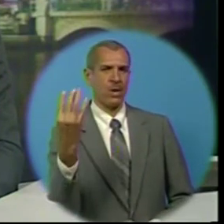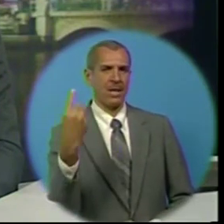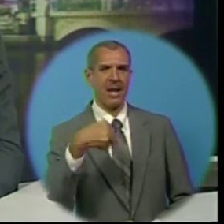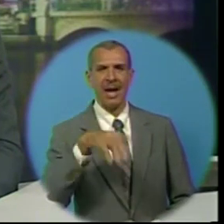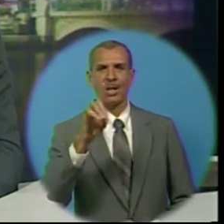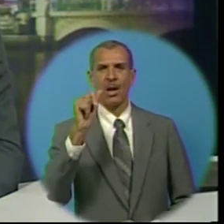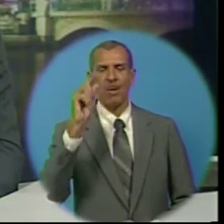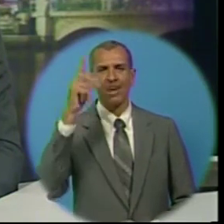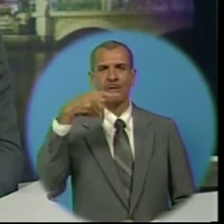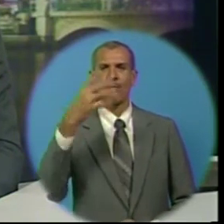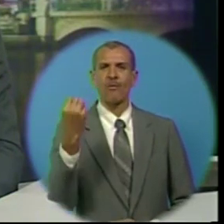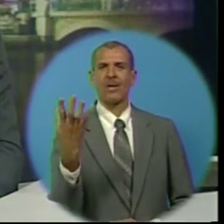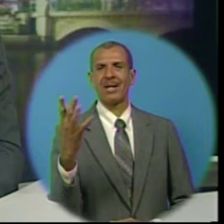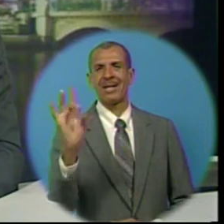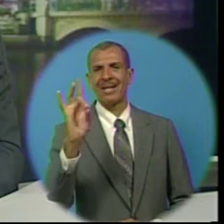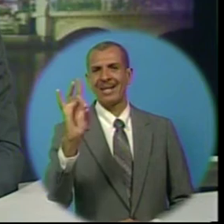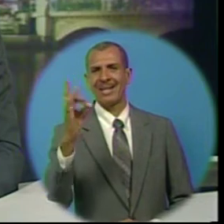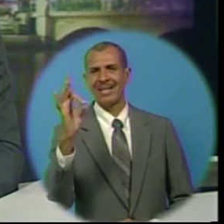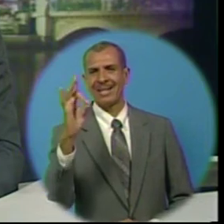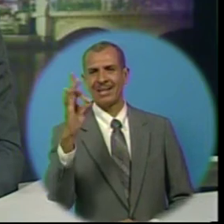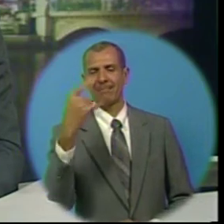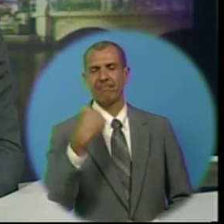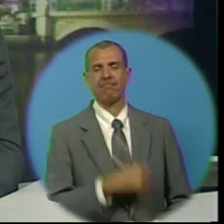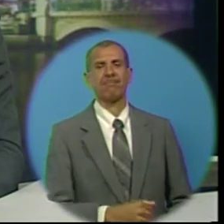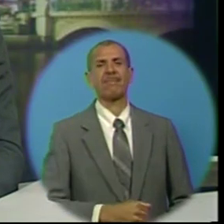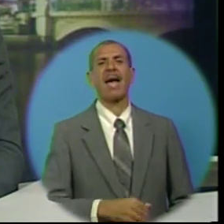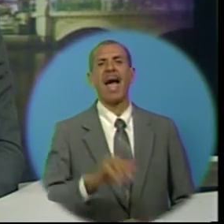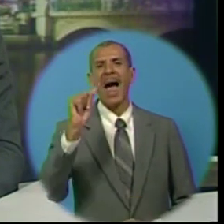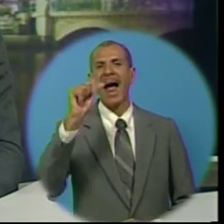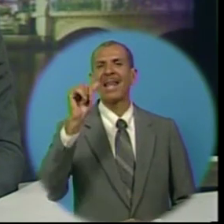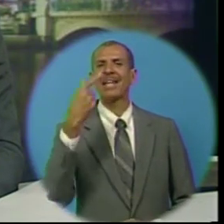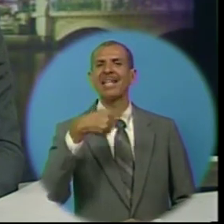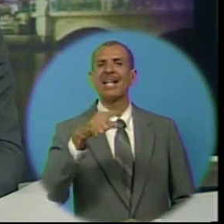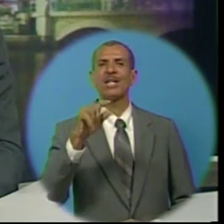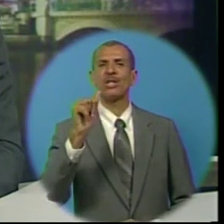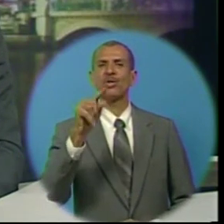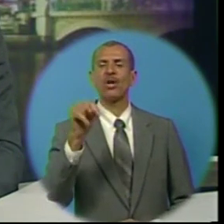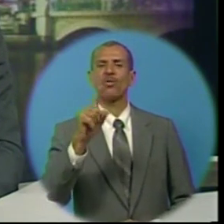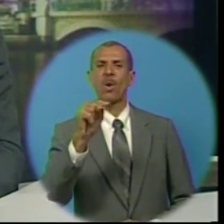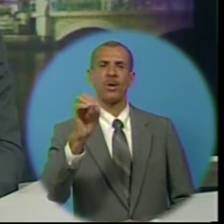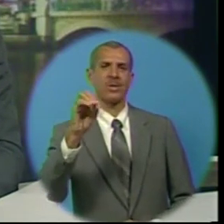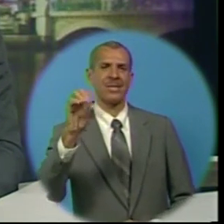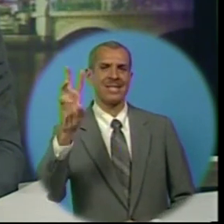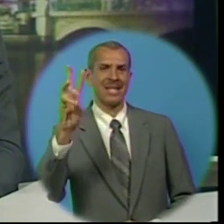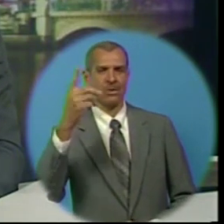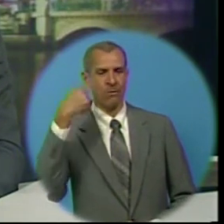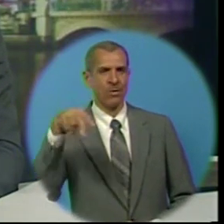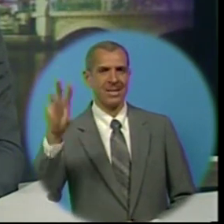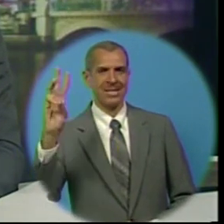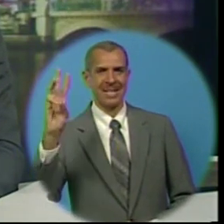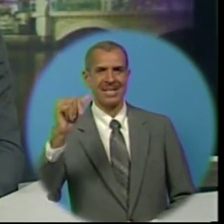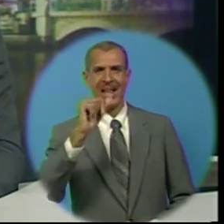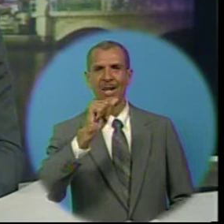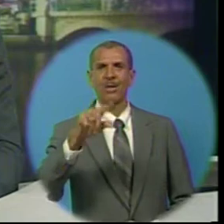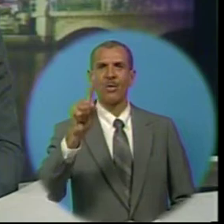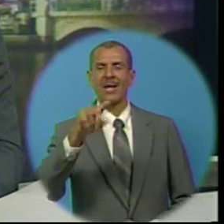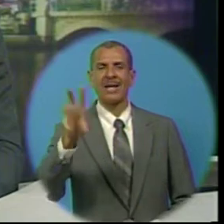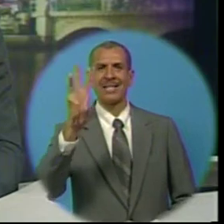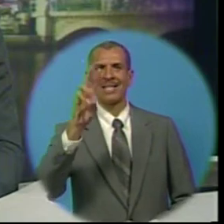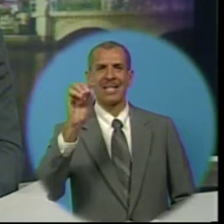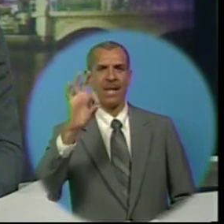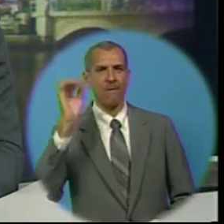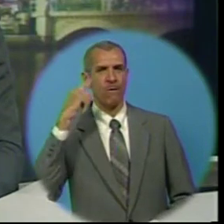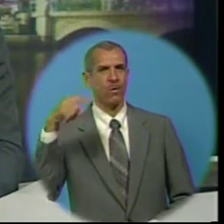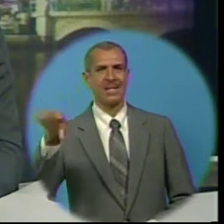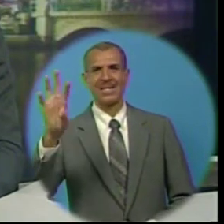and Delon Prescott 4 for 18. And at Aline, St. George 106 for 6, Aline 169 for 6, Shaquan